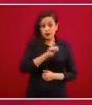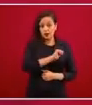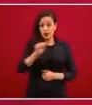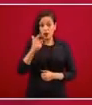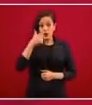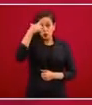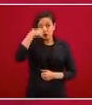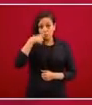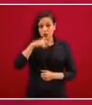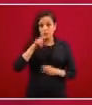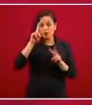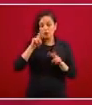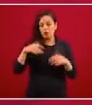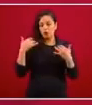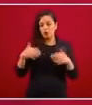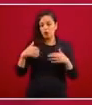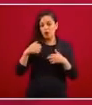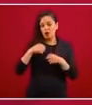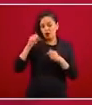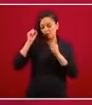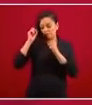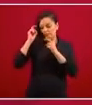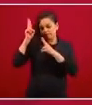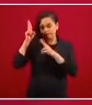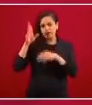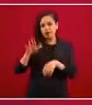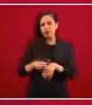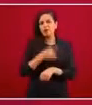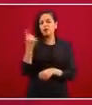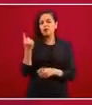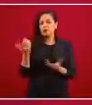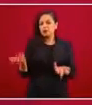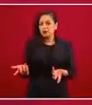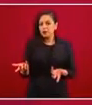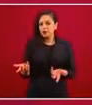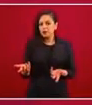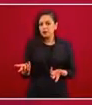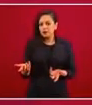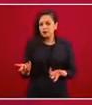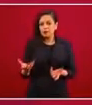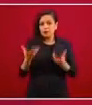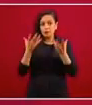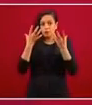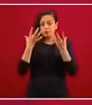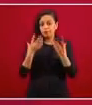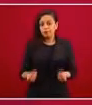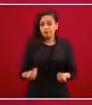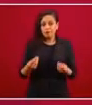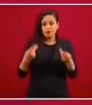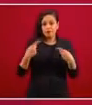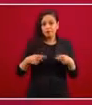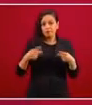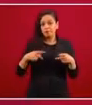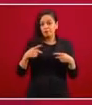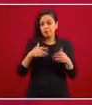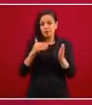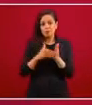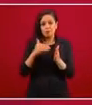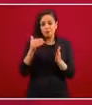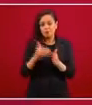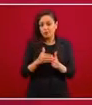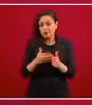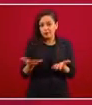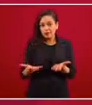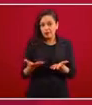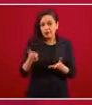within that context, it is an honor to me to be able to come here every day from 7 to 8,